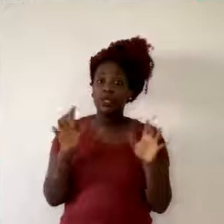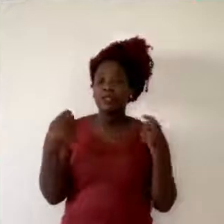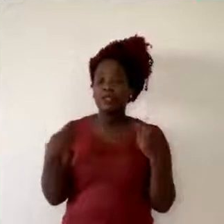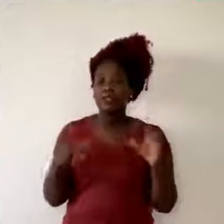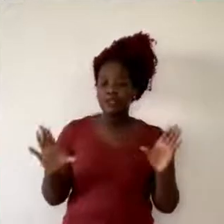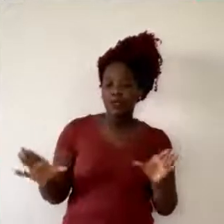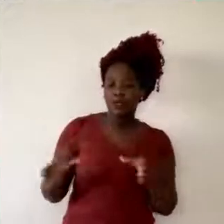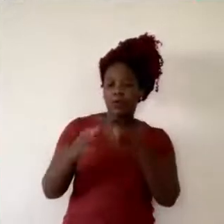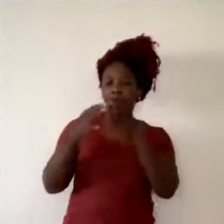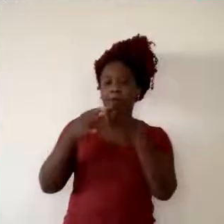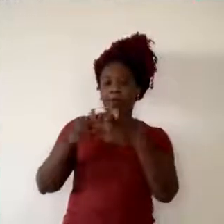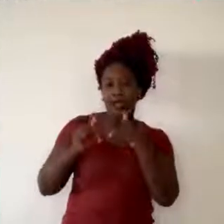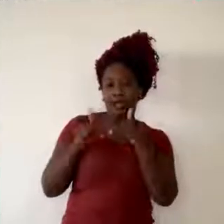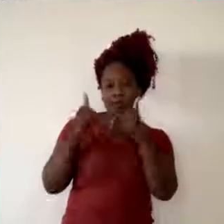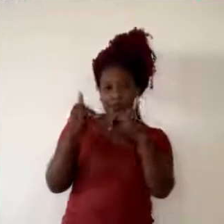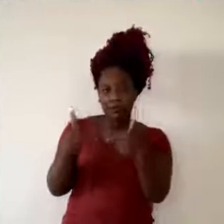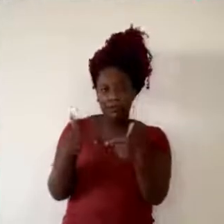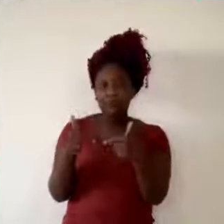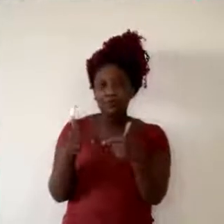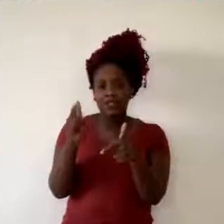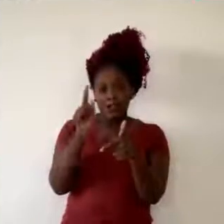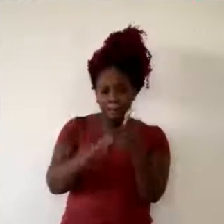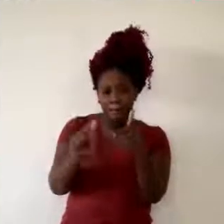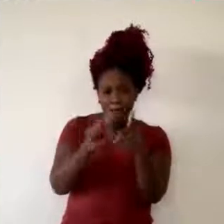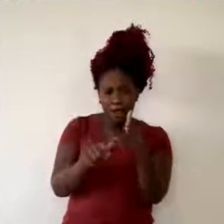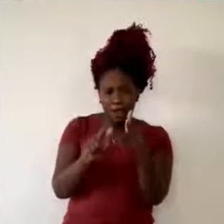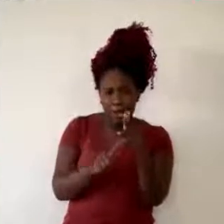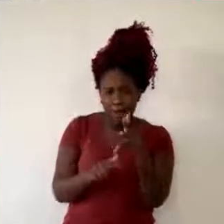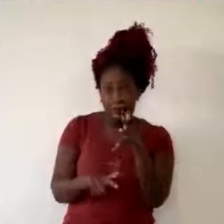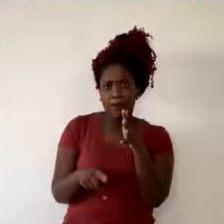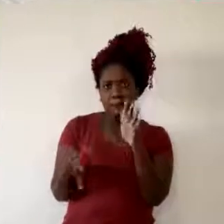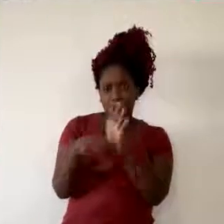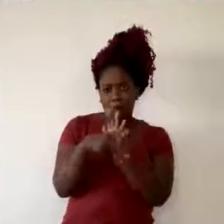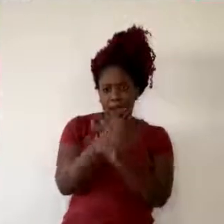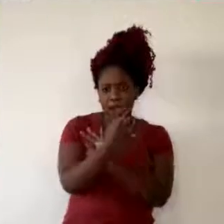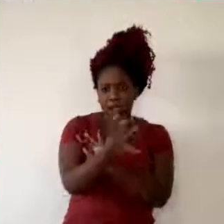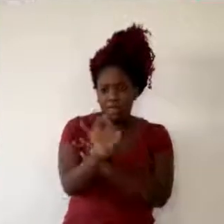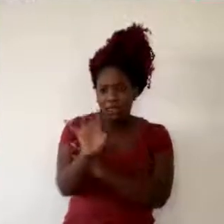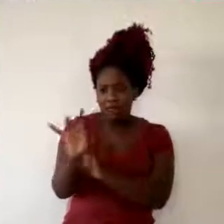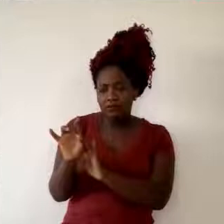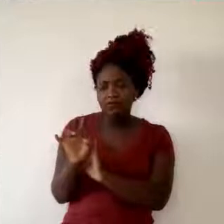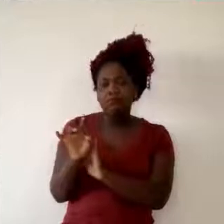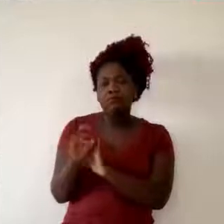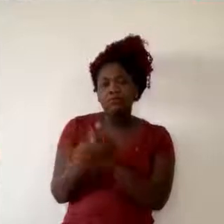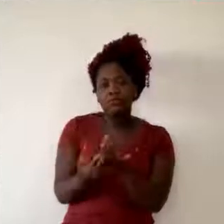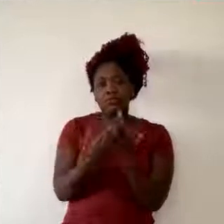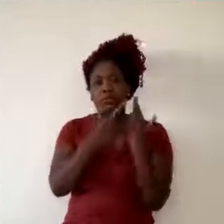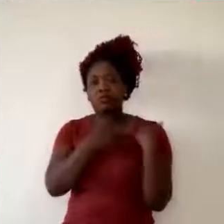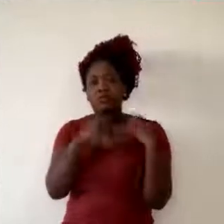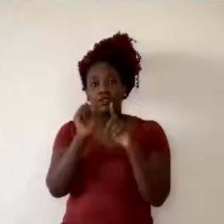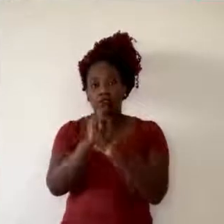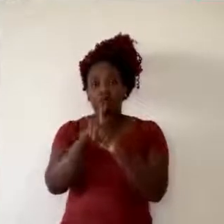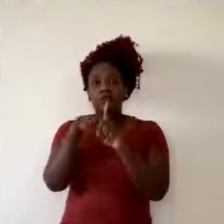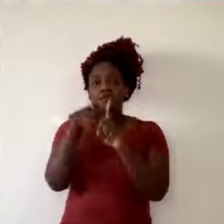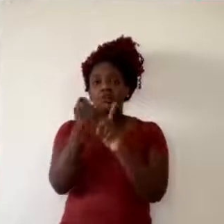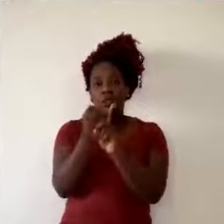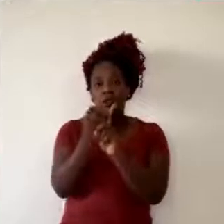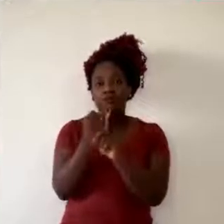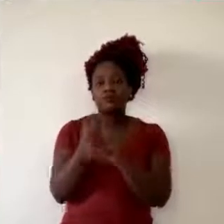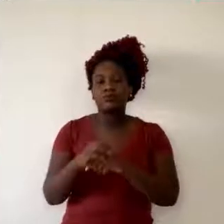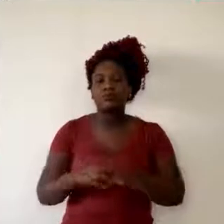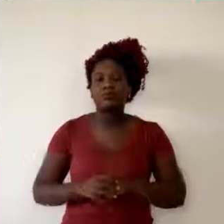in which we have these isolated interventions. It's a problem of society. If we don't deal with